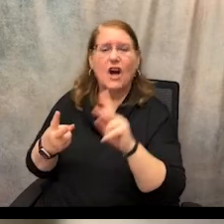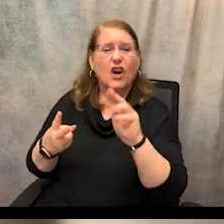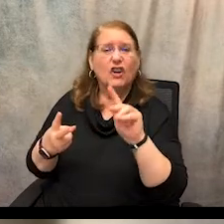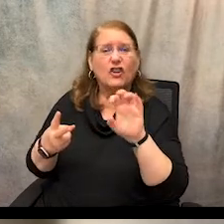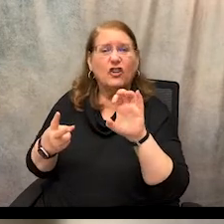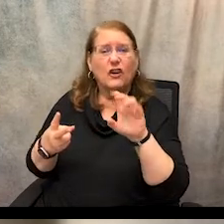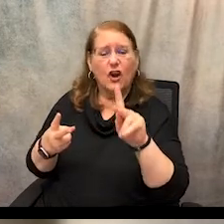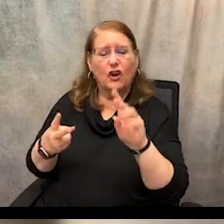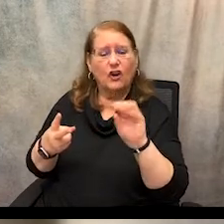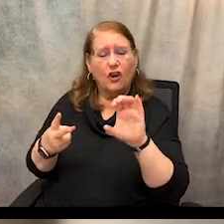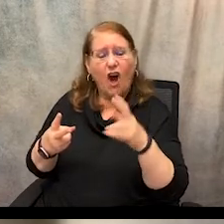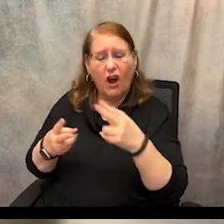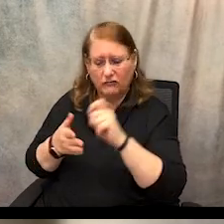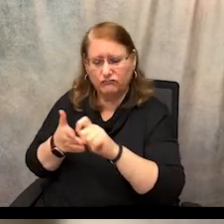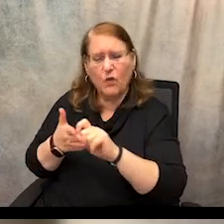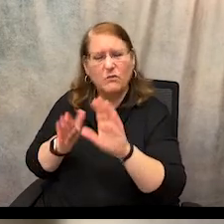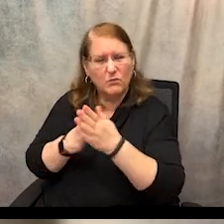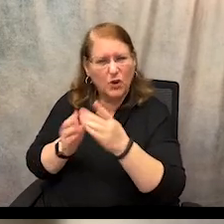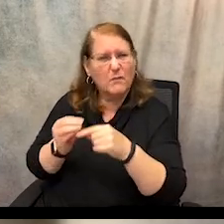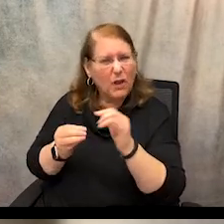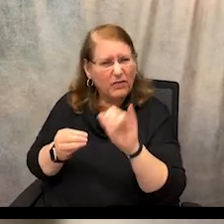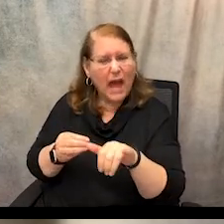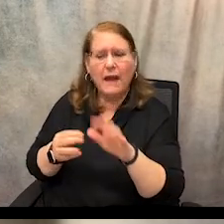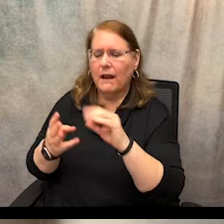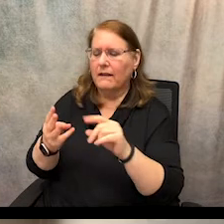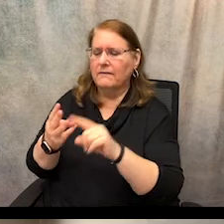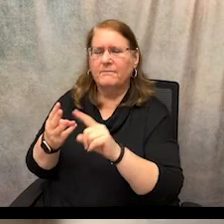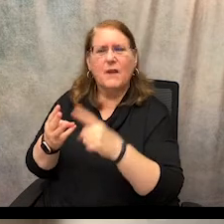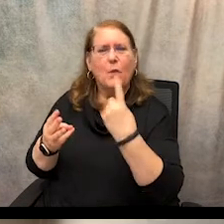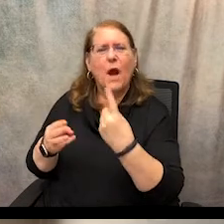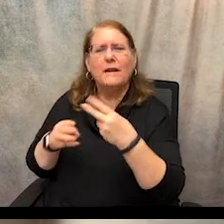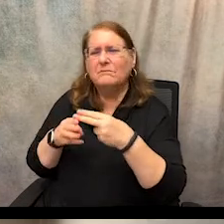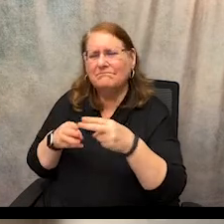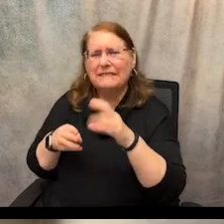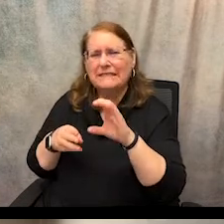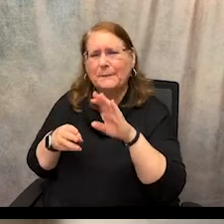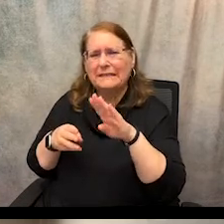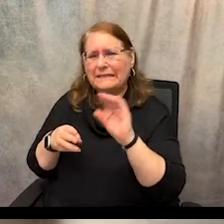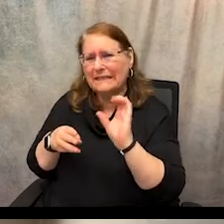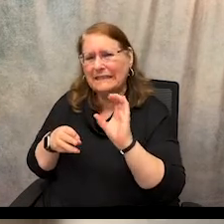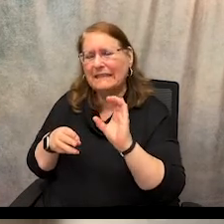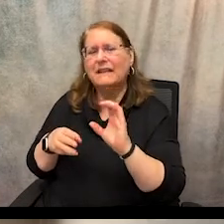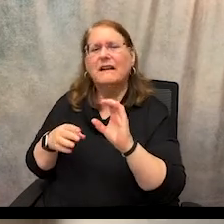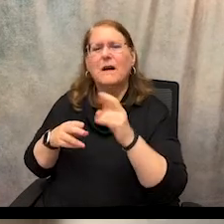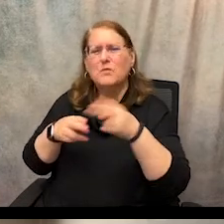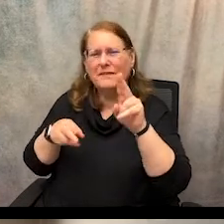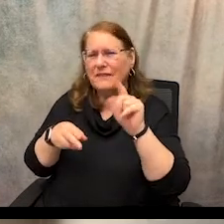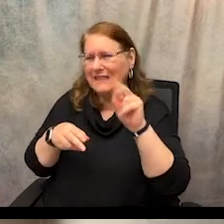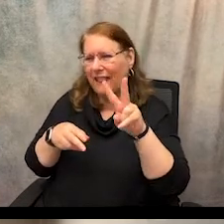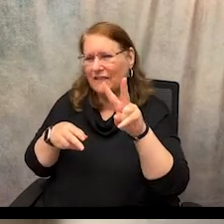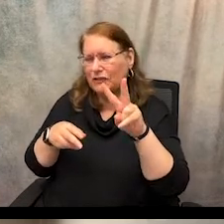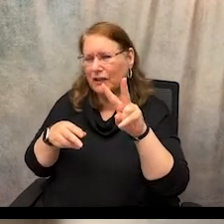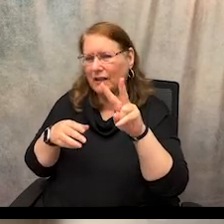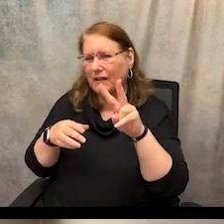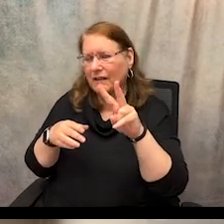about the camps. And there was one sort of like brief CBC television film that was made. But